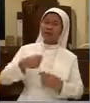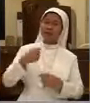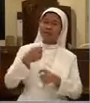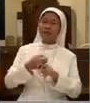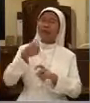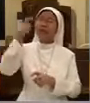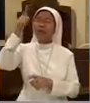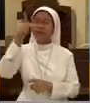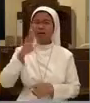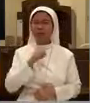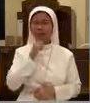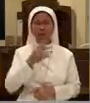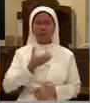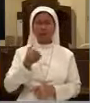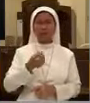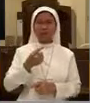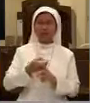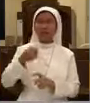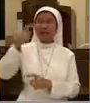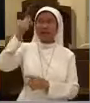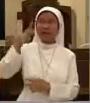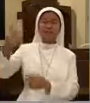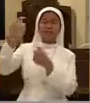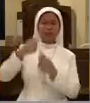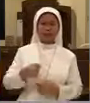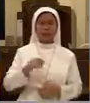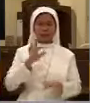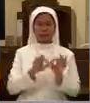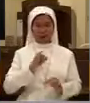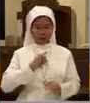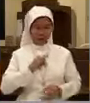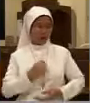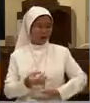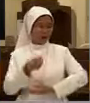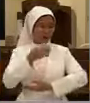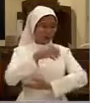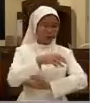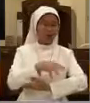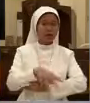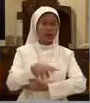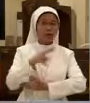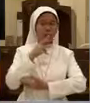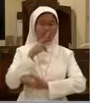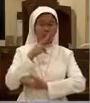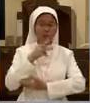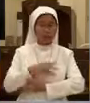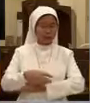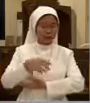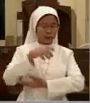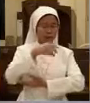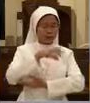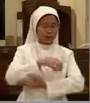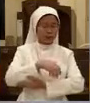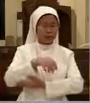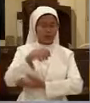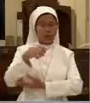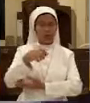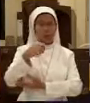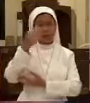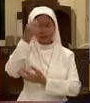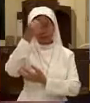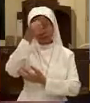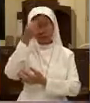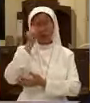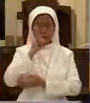cannot baptize validly on a Sunday or whatever day by saying,